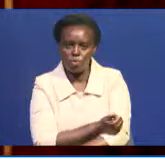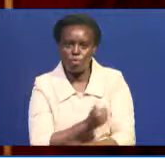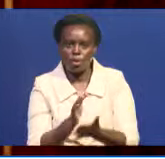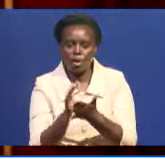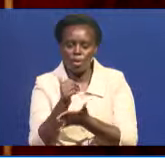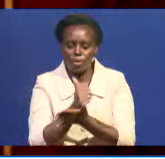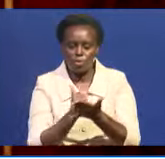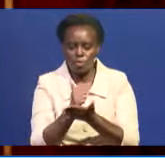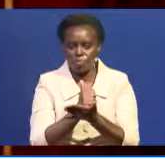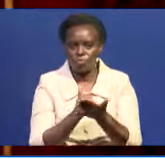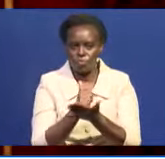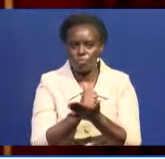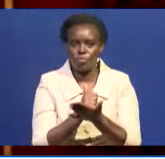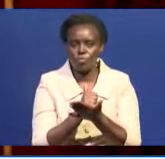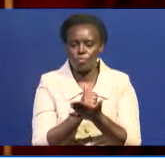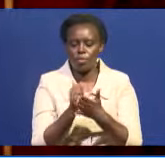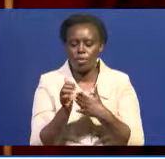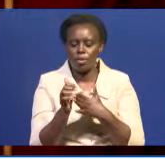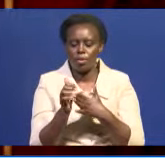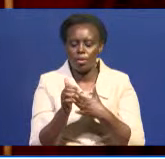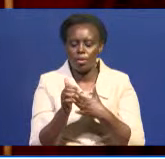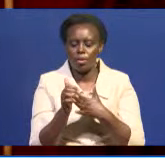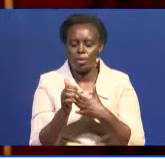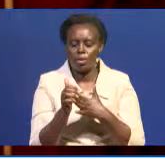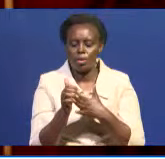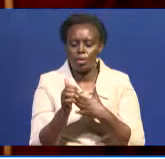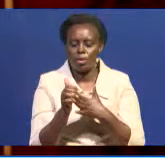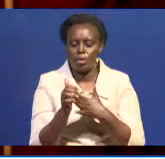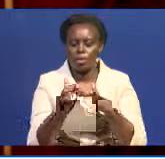Coffee Directorate, is the leader